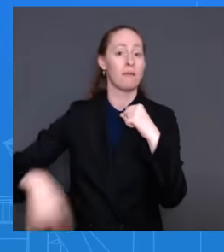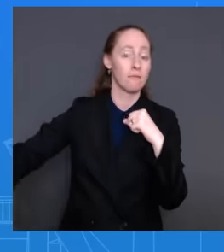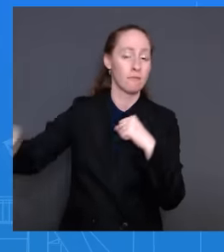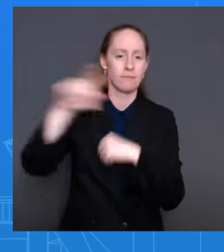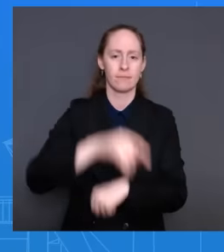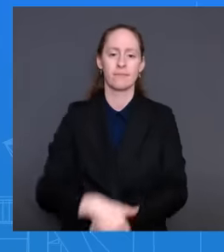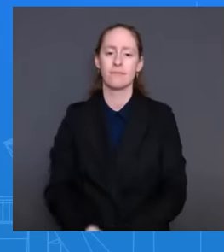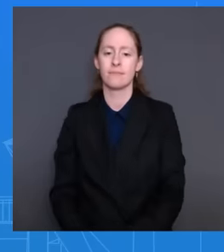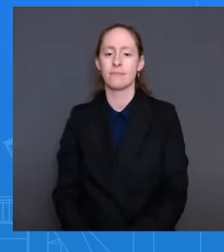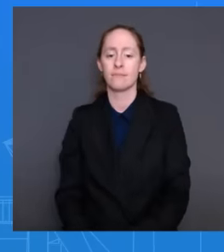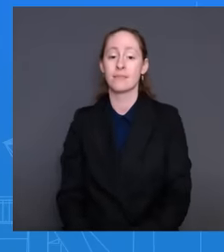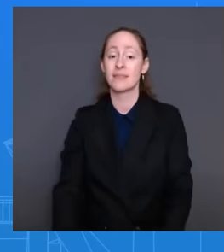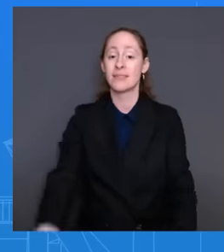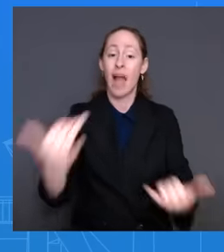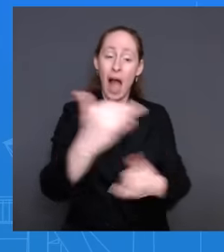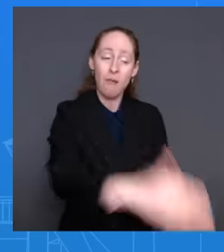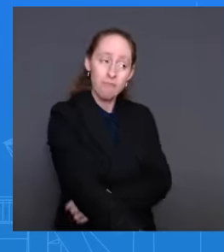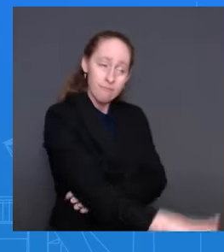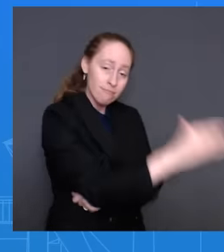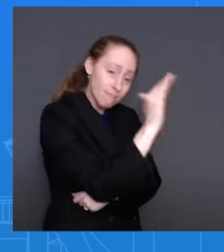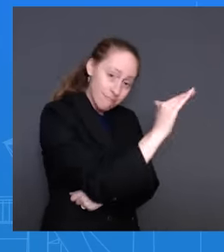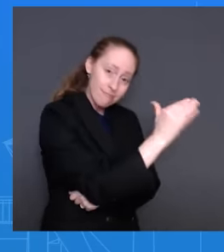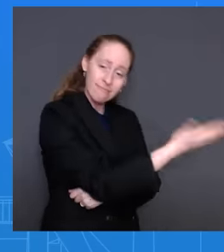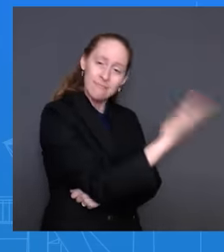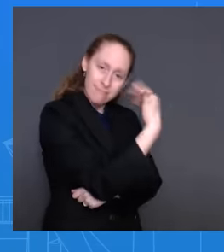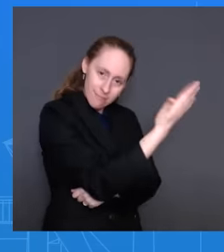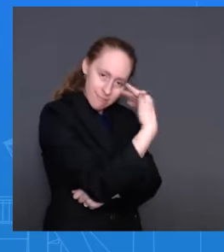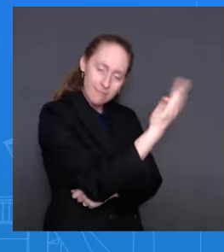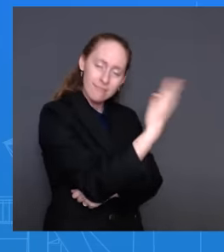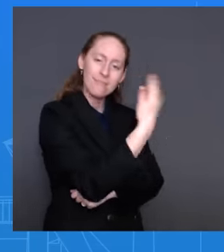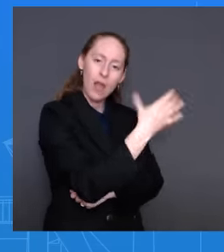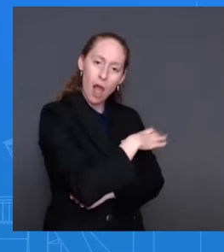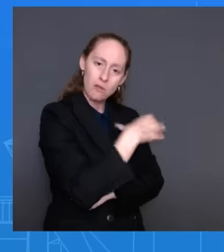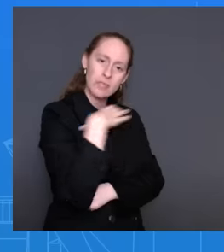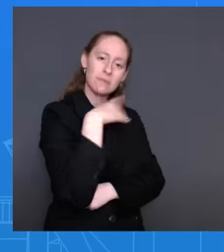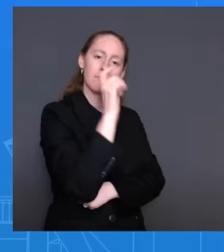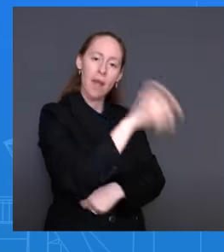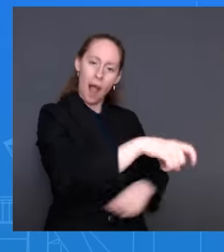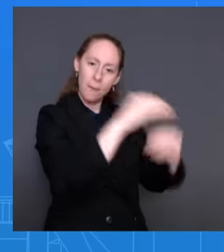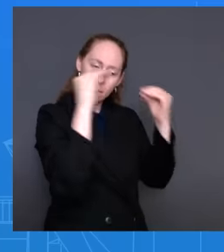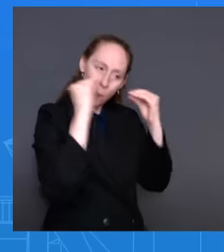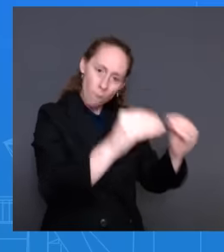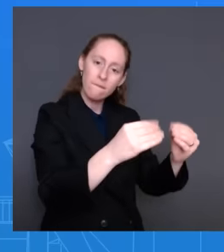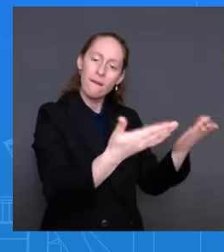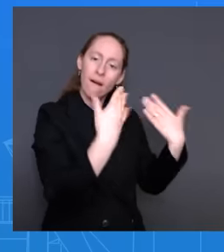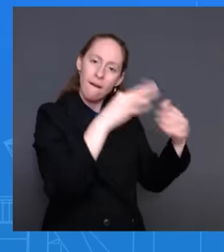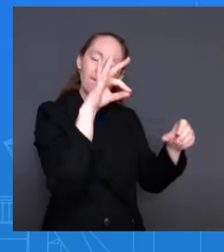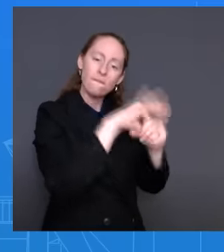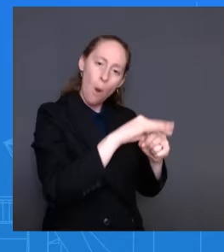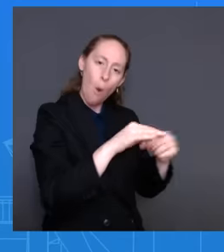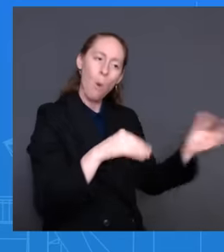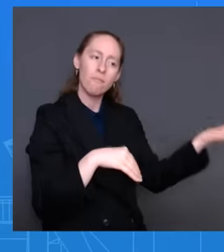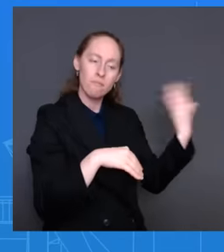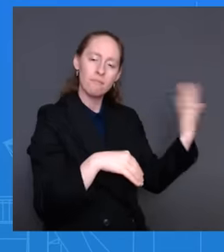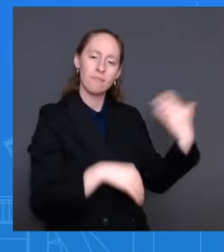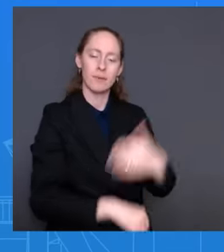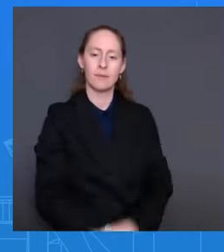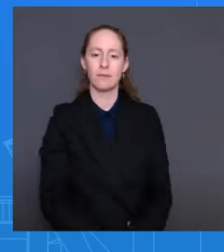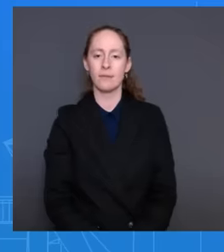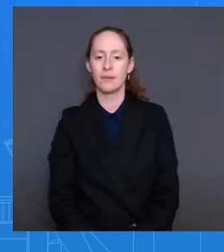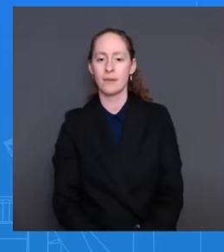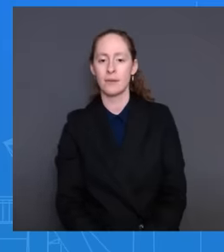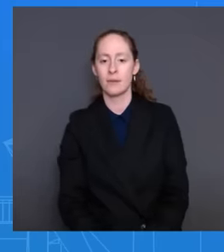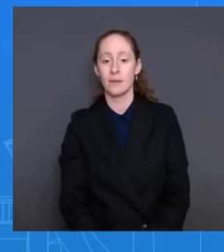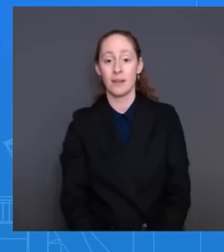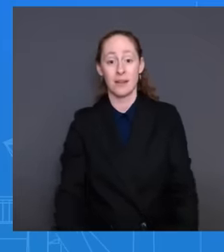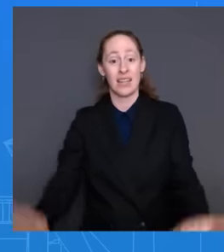action. He's all calling on Congress to take a vote so that we can protect families and communities. And he said, no, nothing scheduled yet. I don't have anything